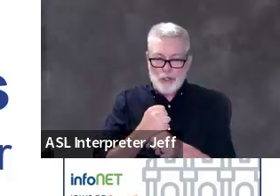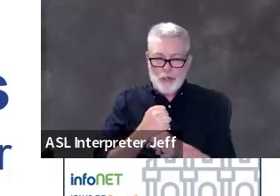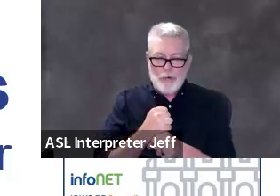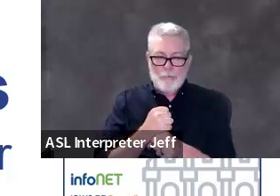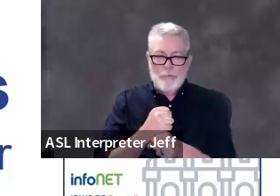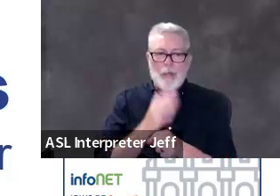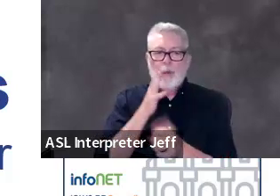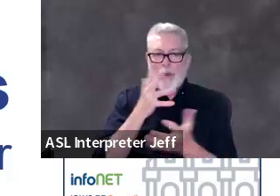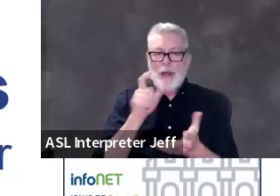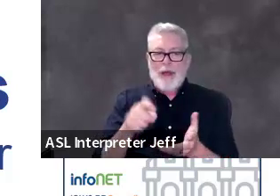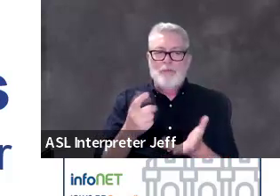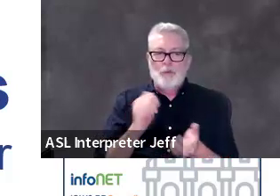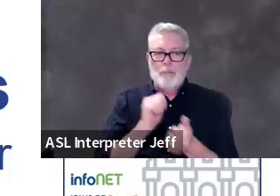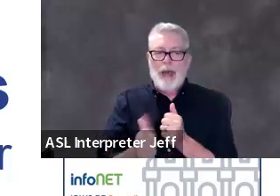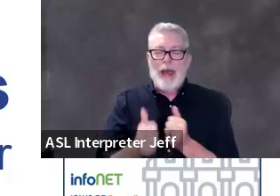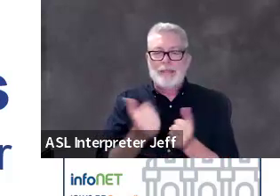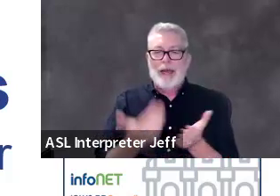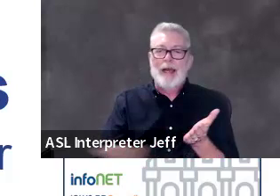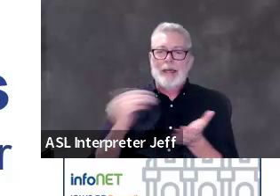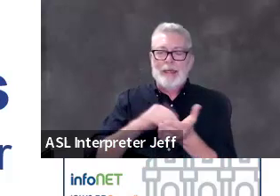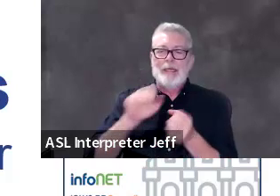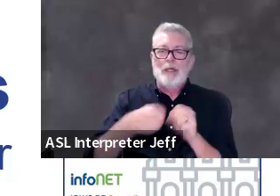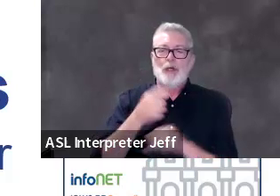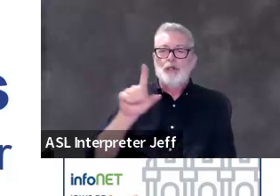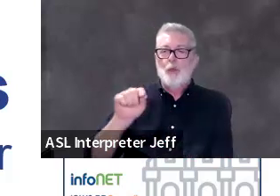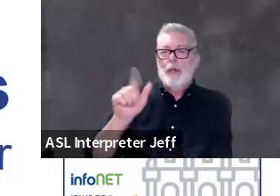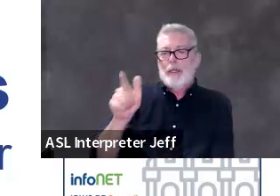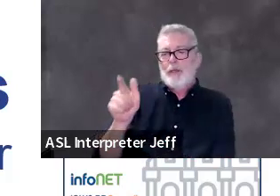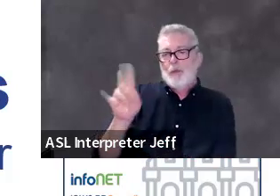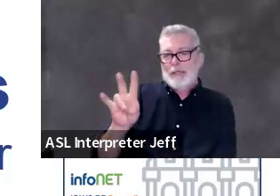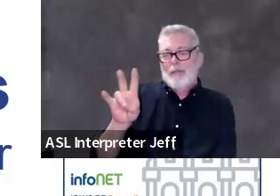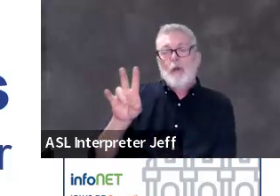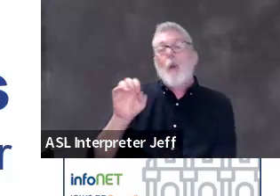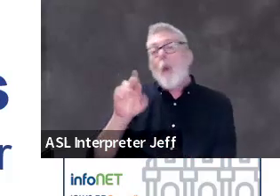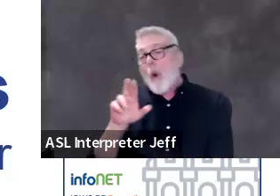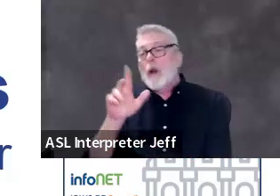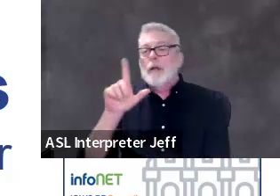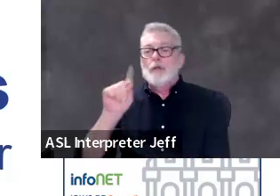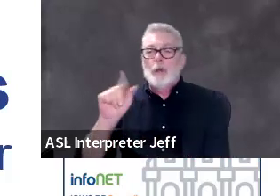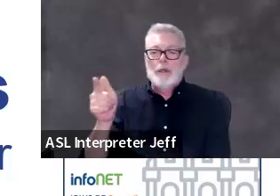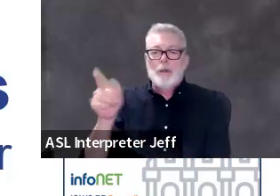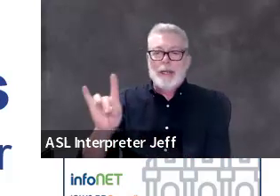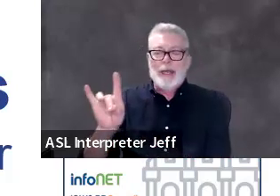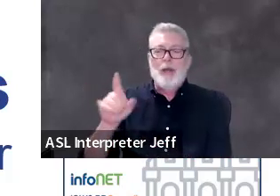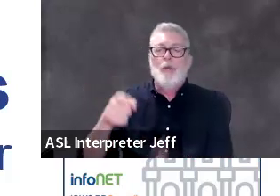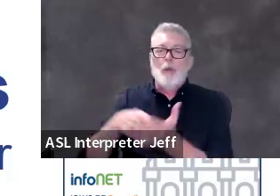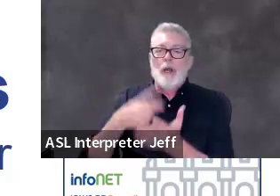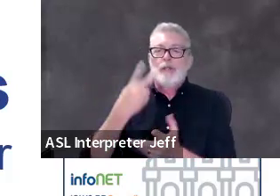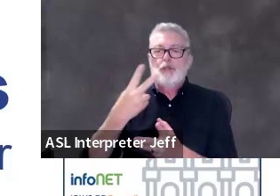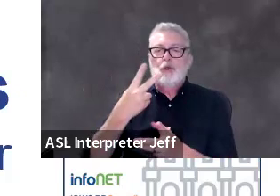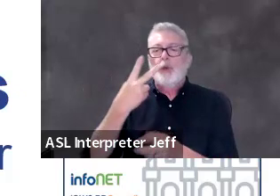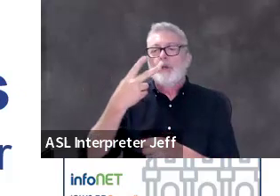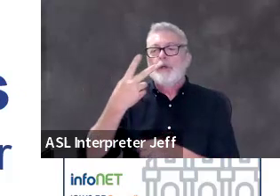pass in either 2027 or 2028. It has to pass 2 different 2-year cycles of